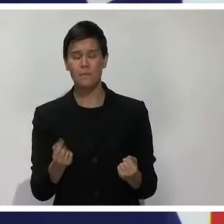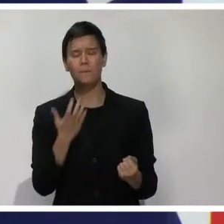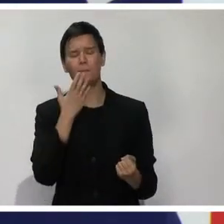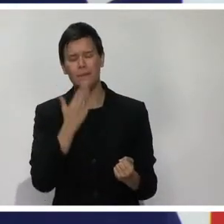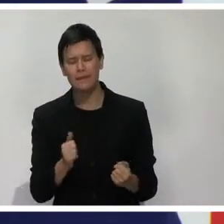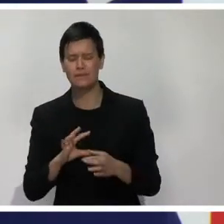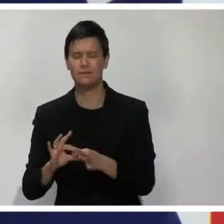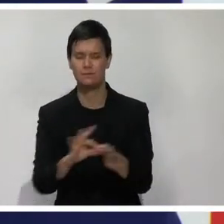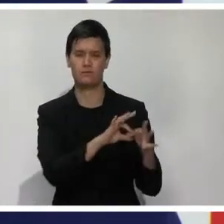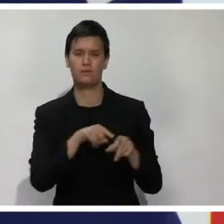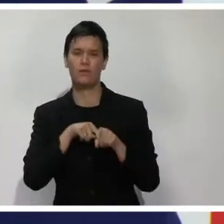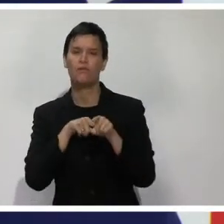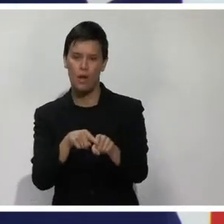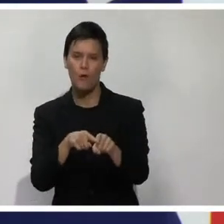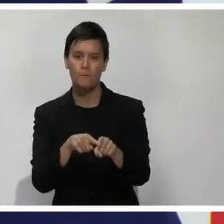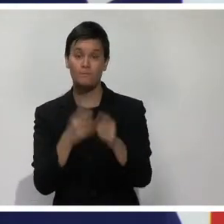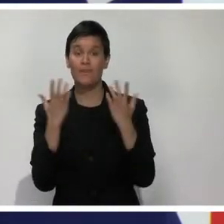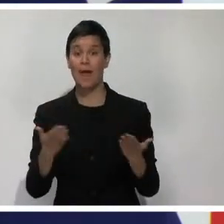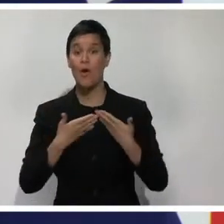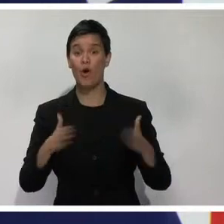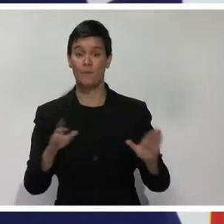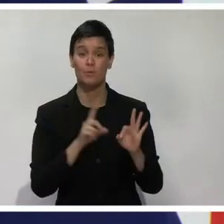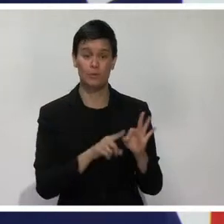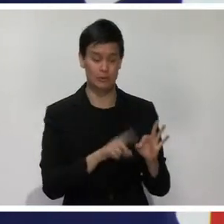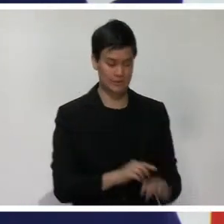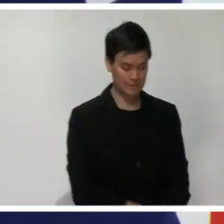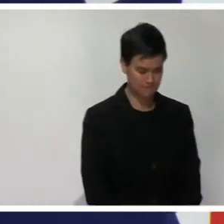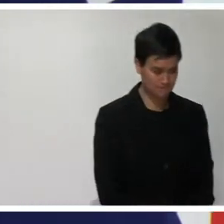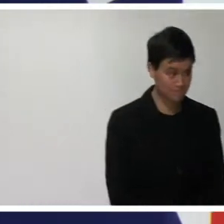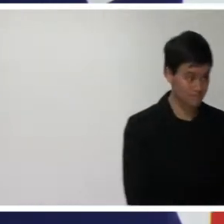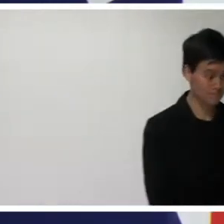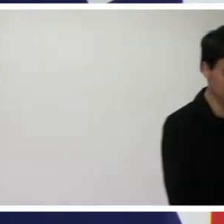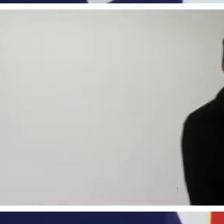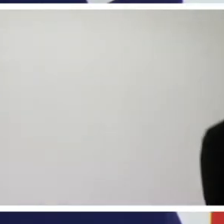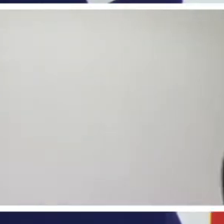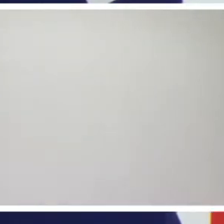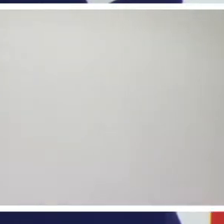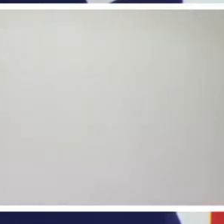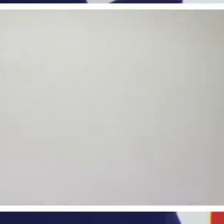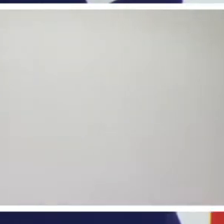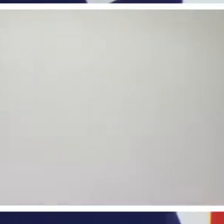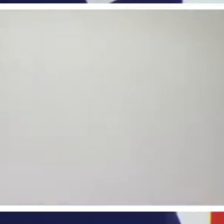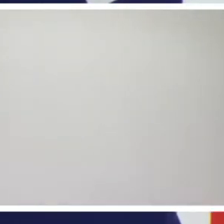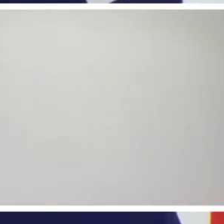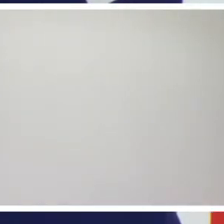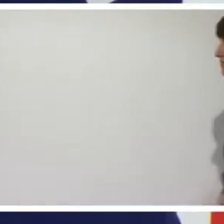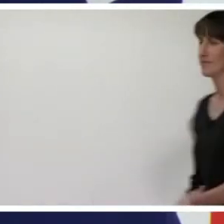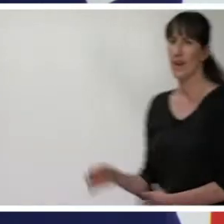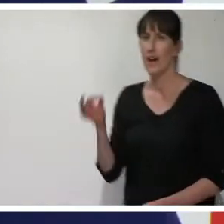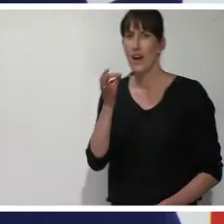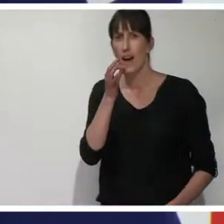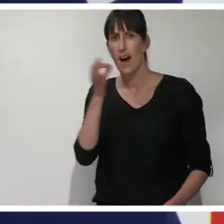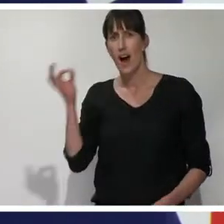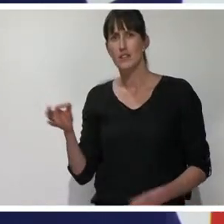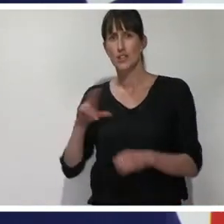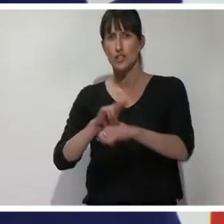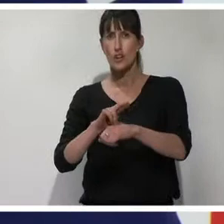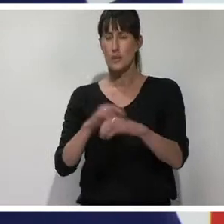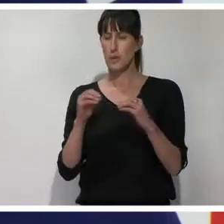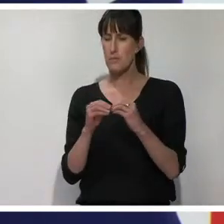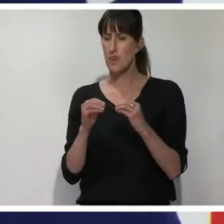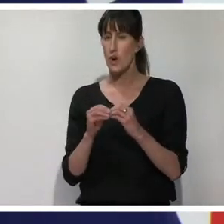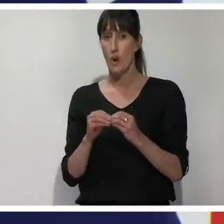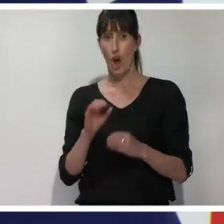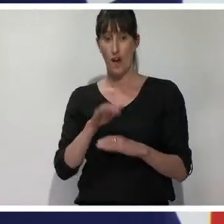are happy to take questions. Dr. Bloomfield, do you have any concerns about the Auckland family and where